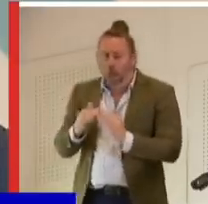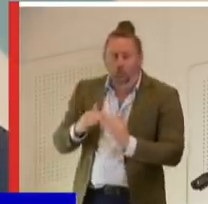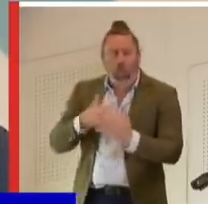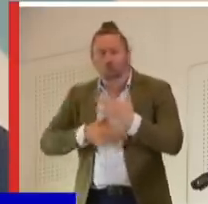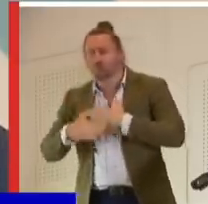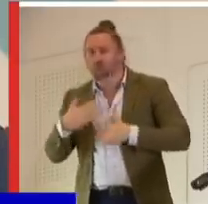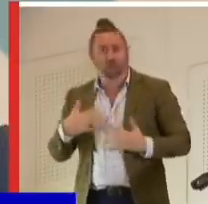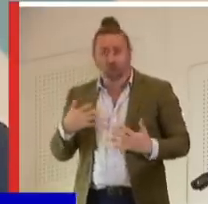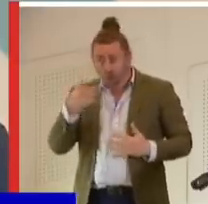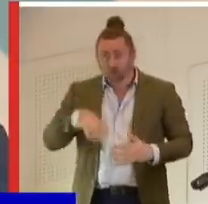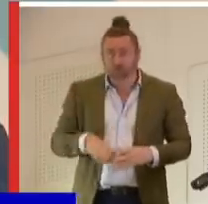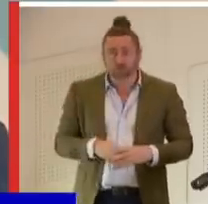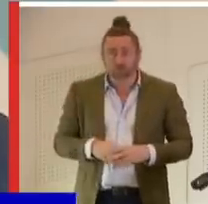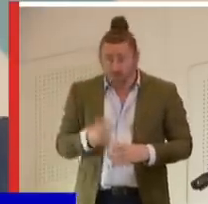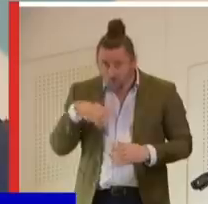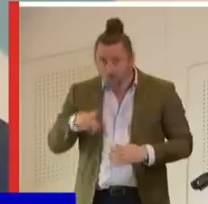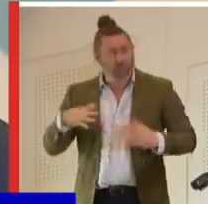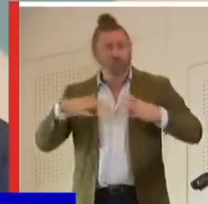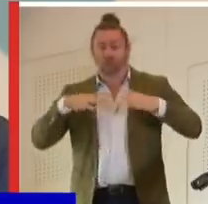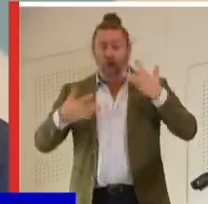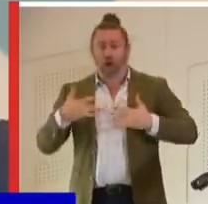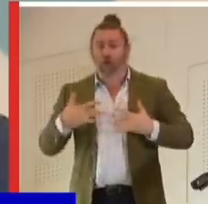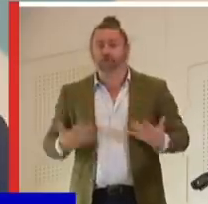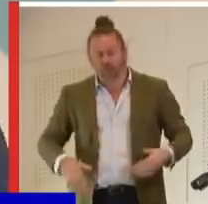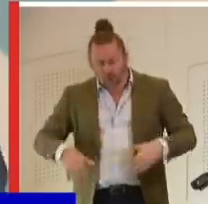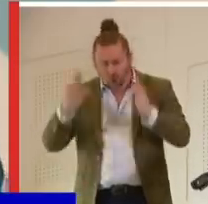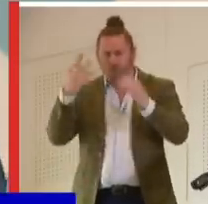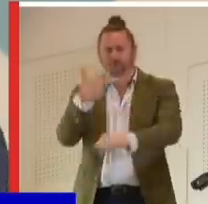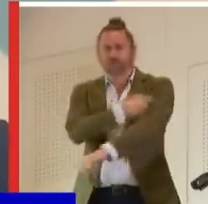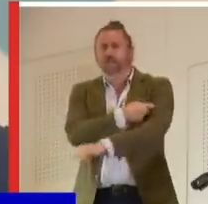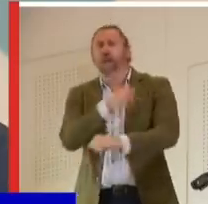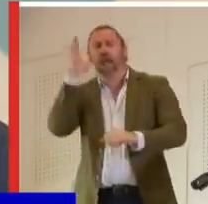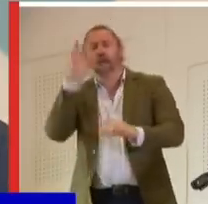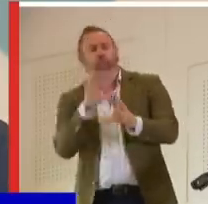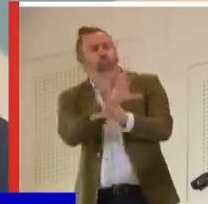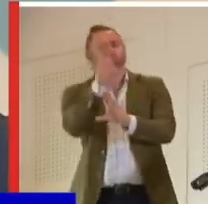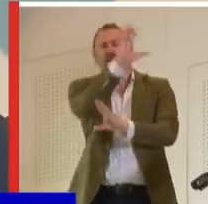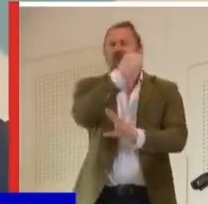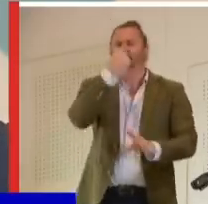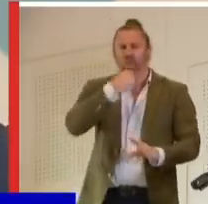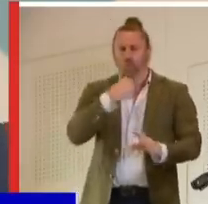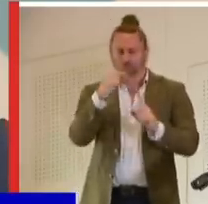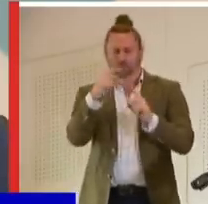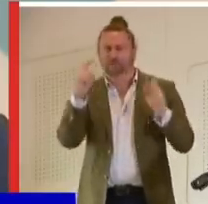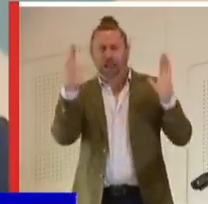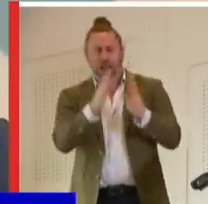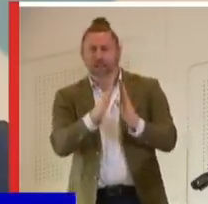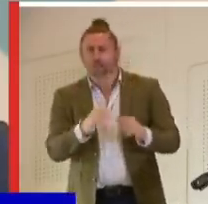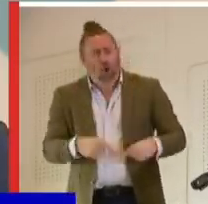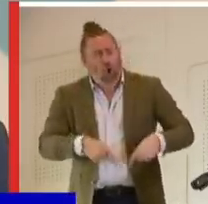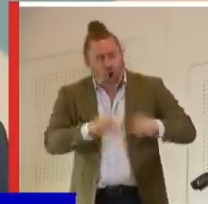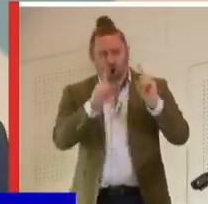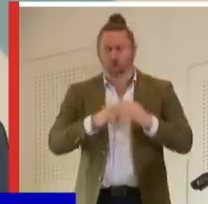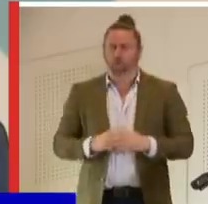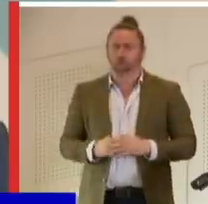in those regions where their vaccination rate has been lagging. We're also saying that after that 17th